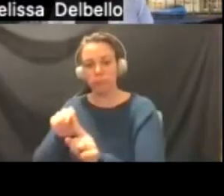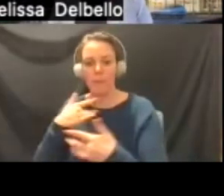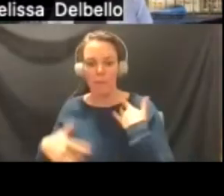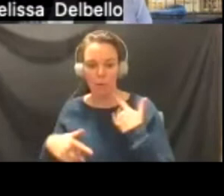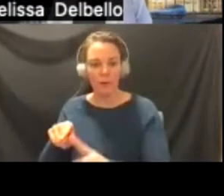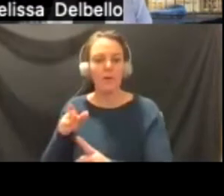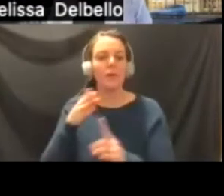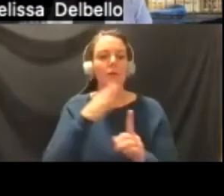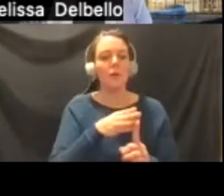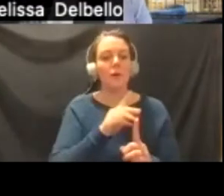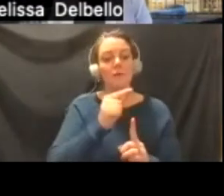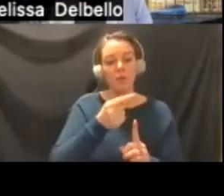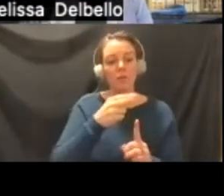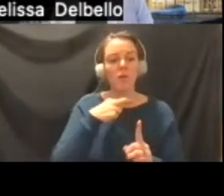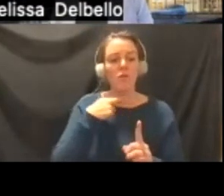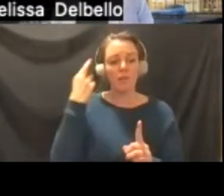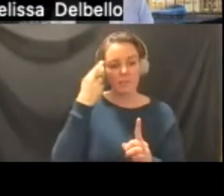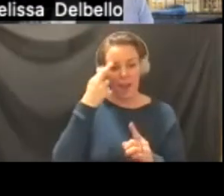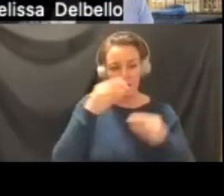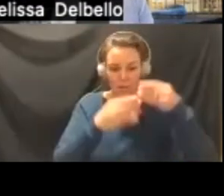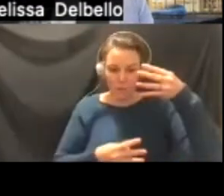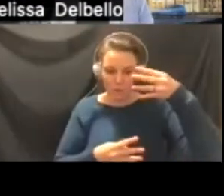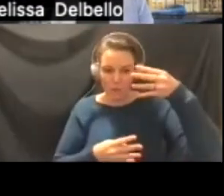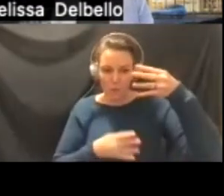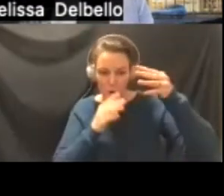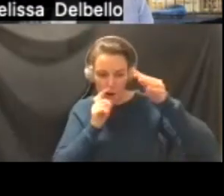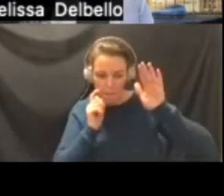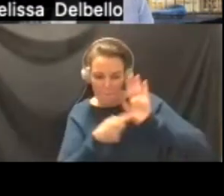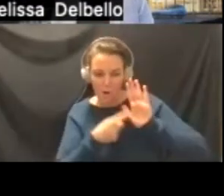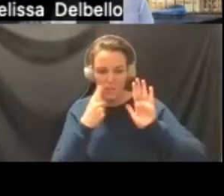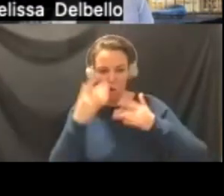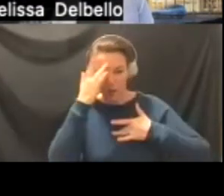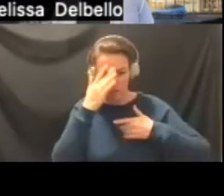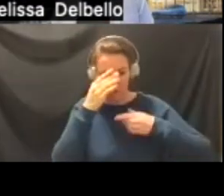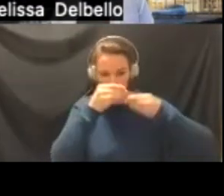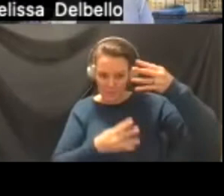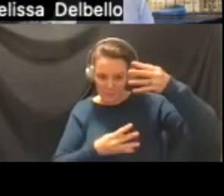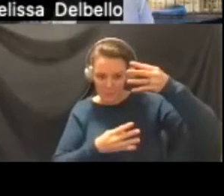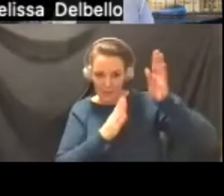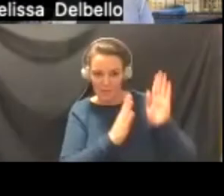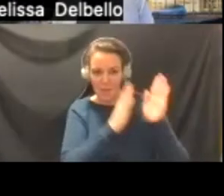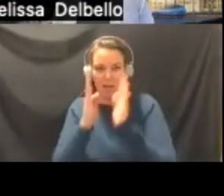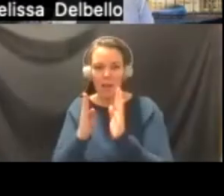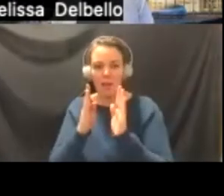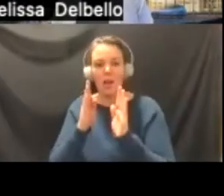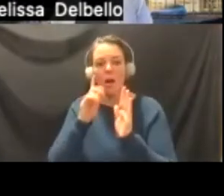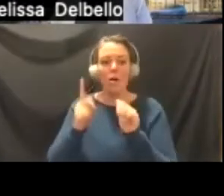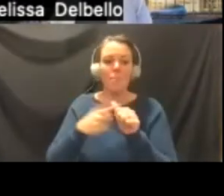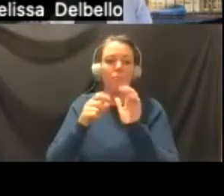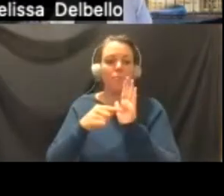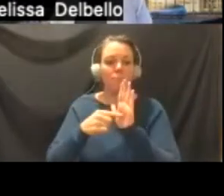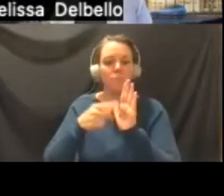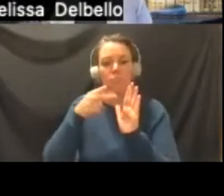is looking at risk factors or markers of illness. Then prodromal clinical features, what